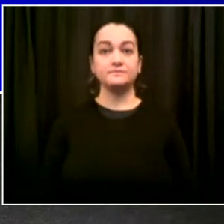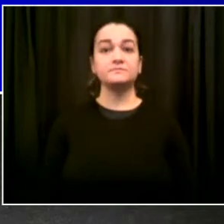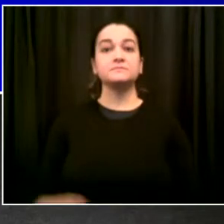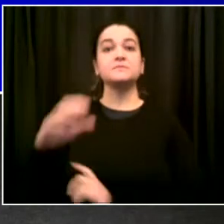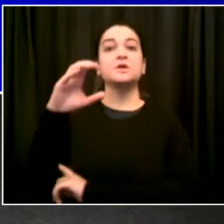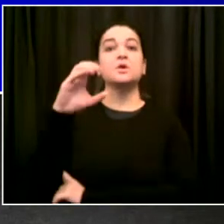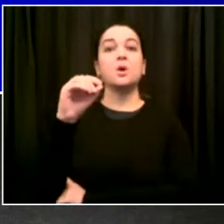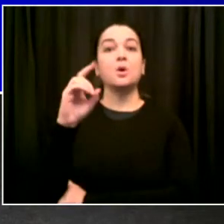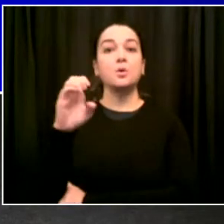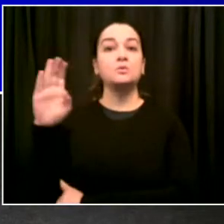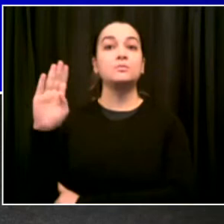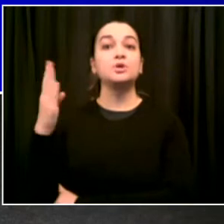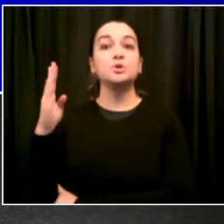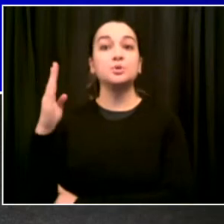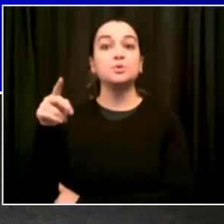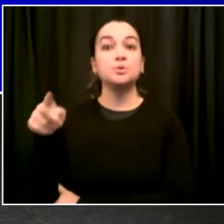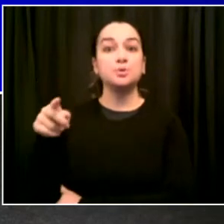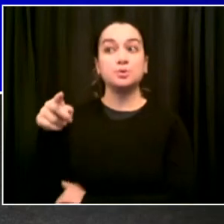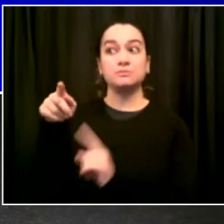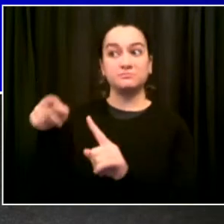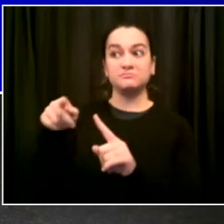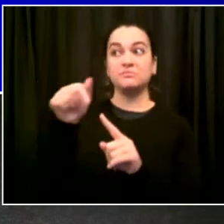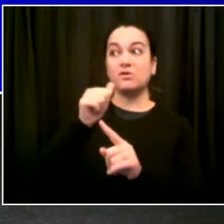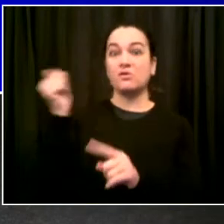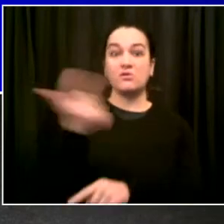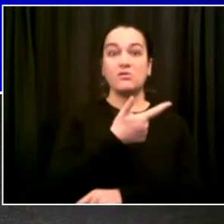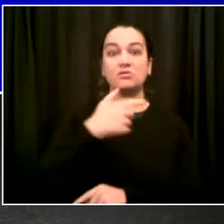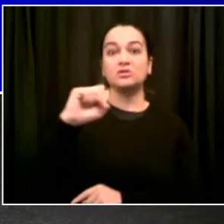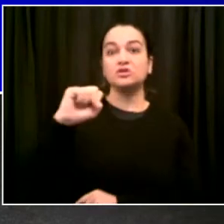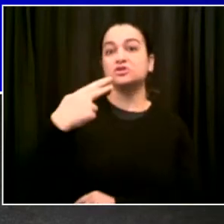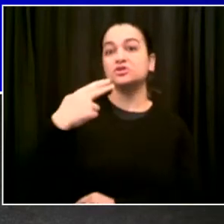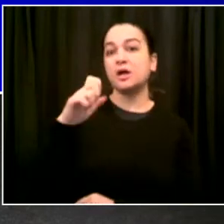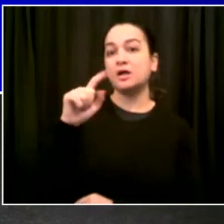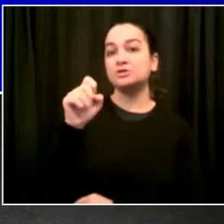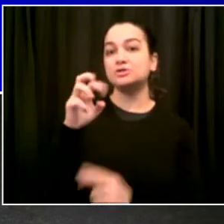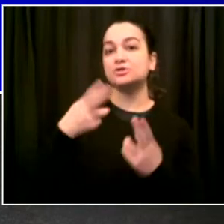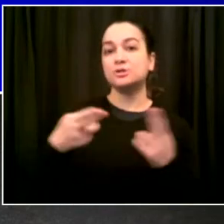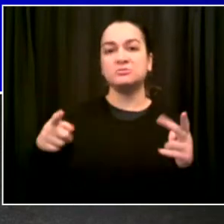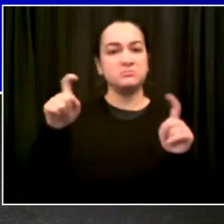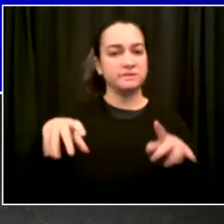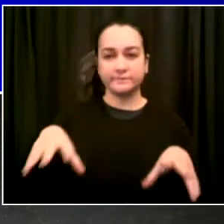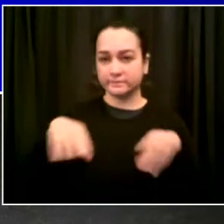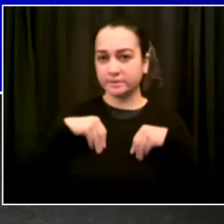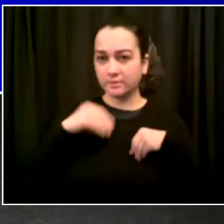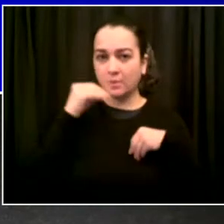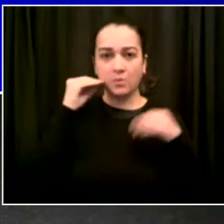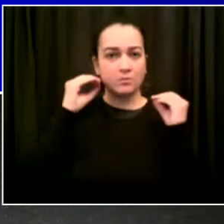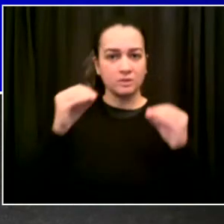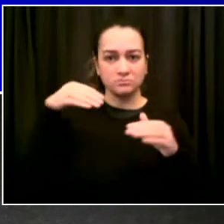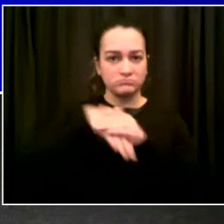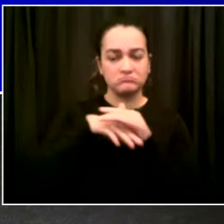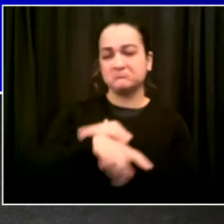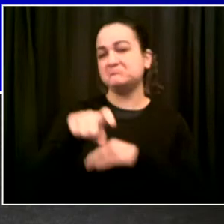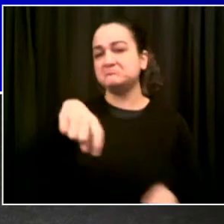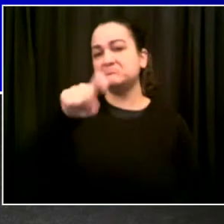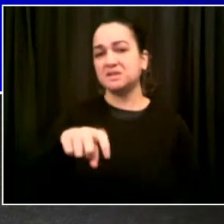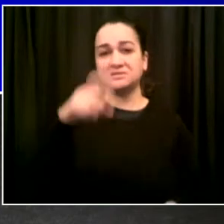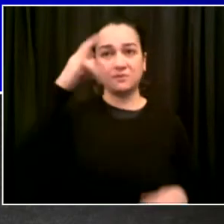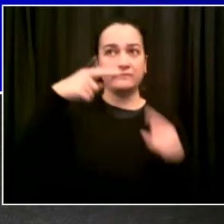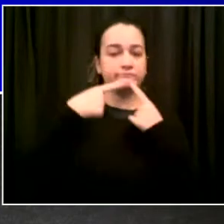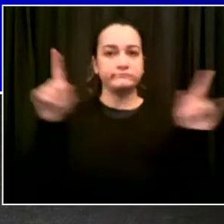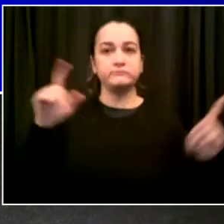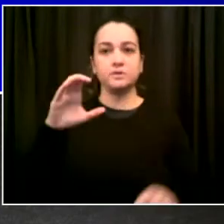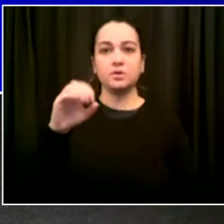call 911. If it's someone who needs help, otherwise, call 311. We want to make sure we get people the help they need. Our team has been